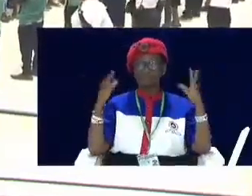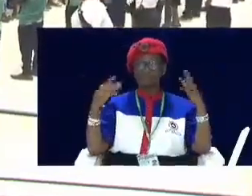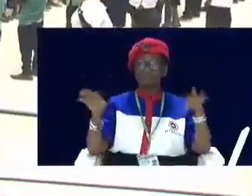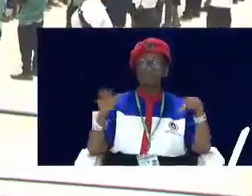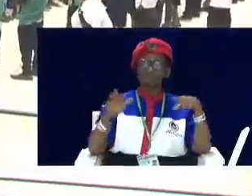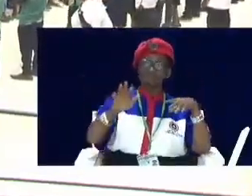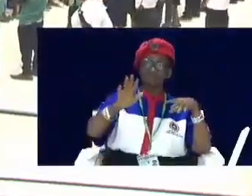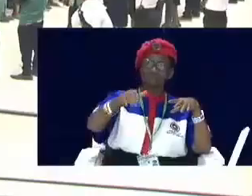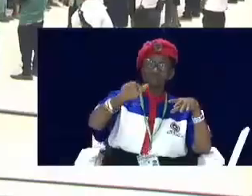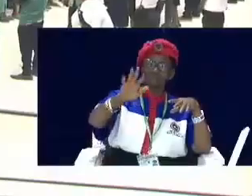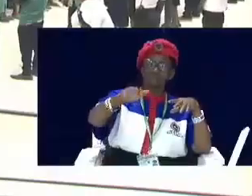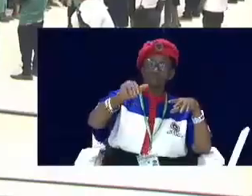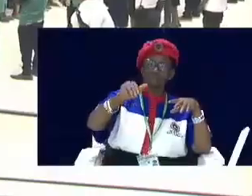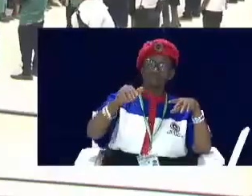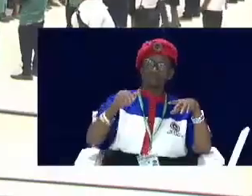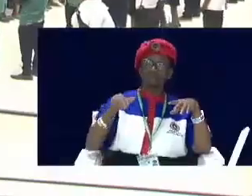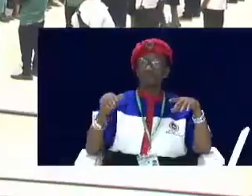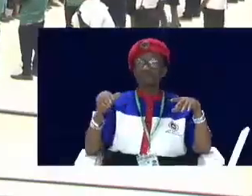15.